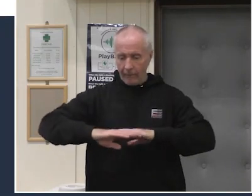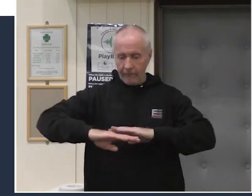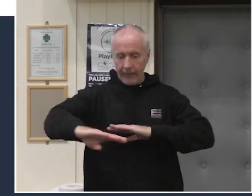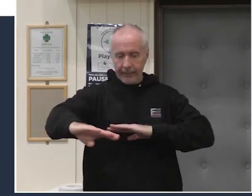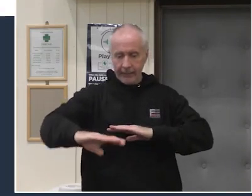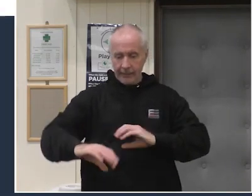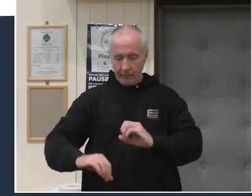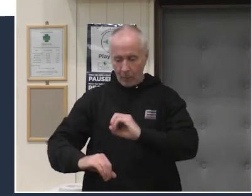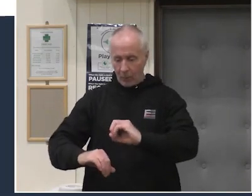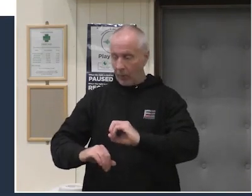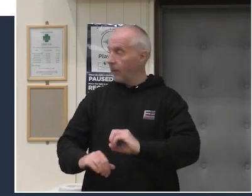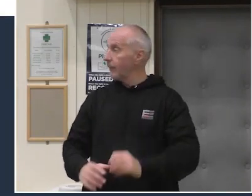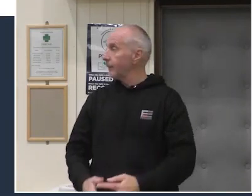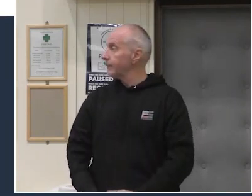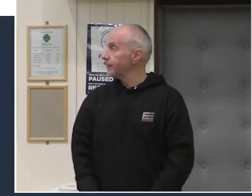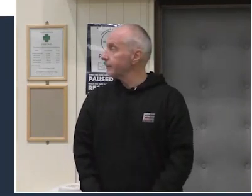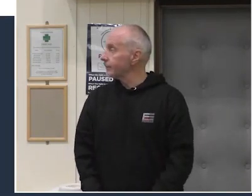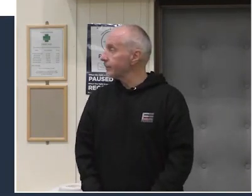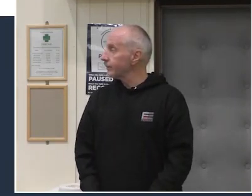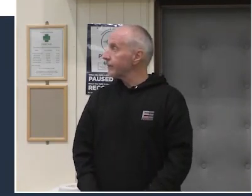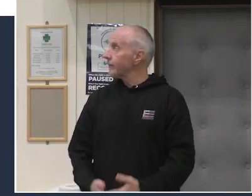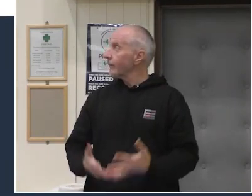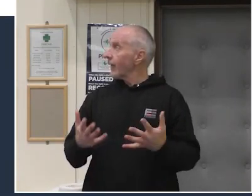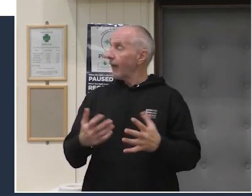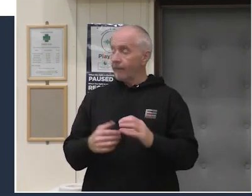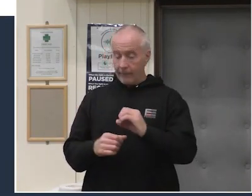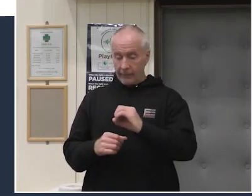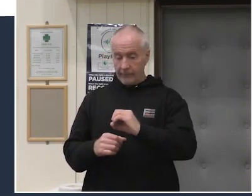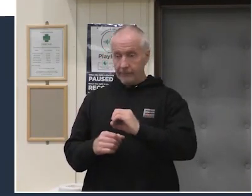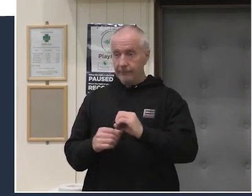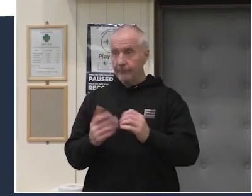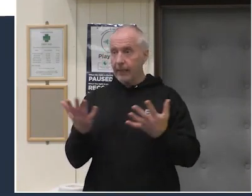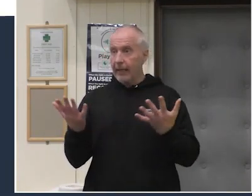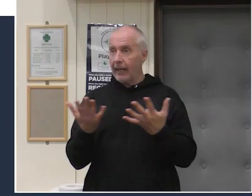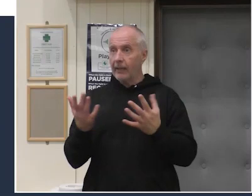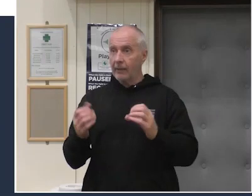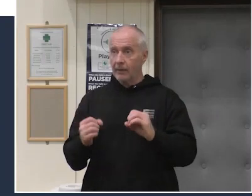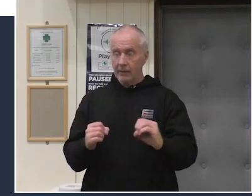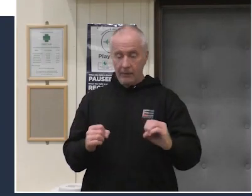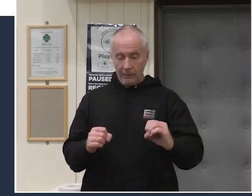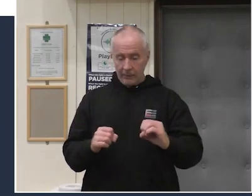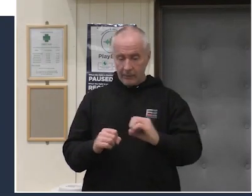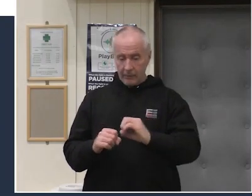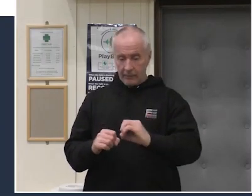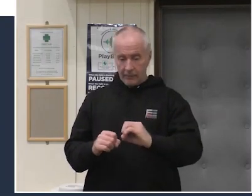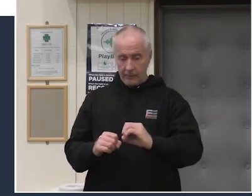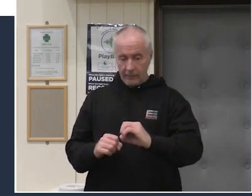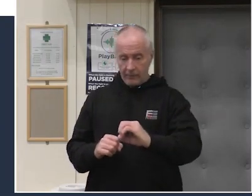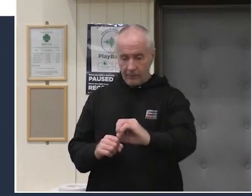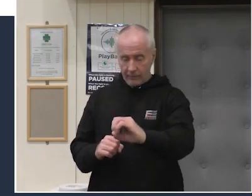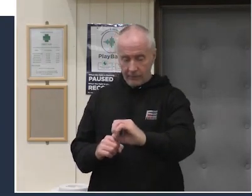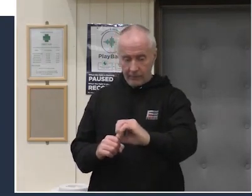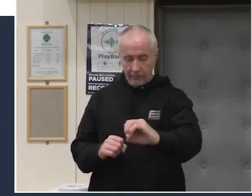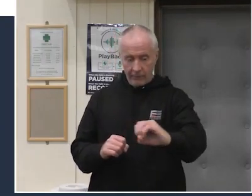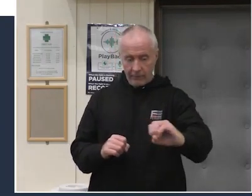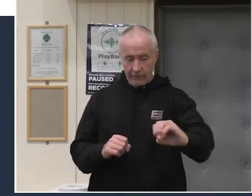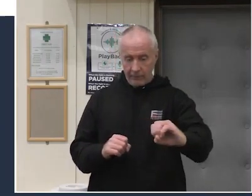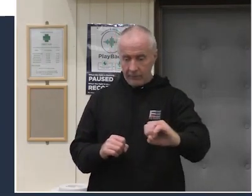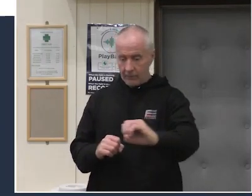Now, if we move this snooker ball to any position on this table, so long as it